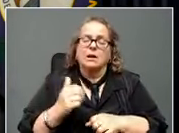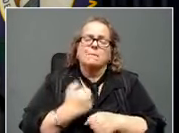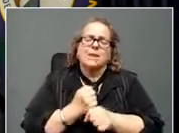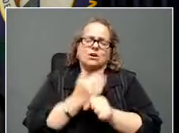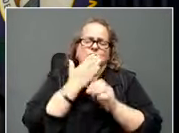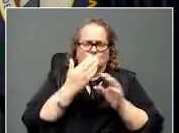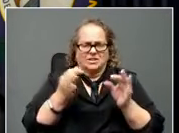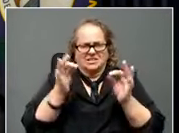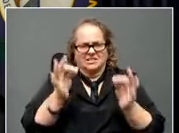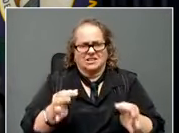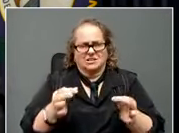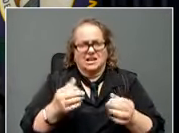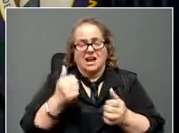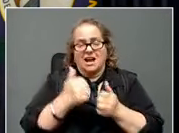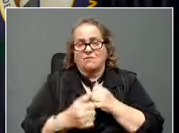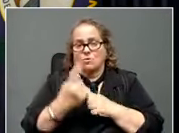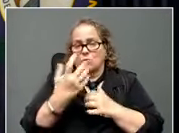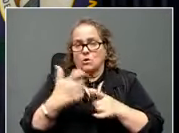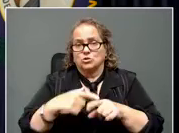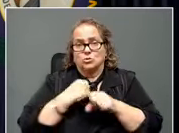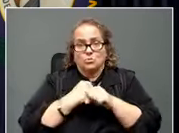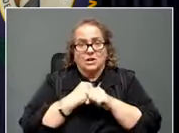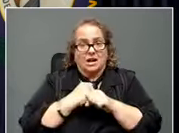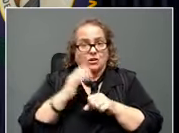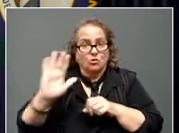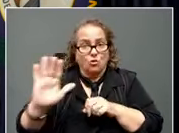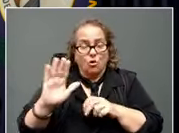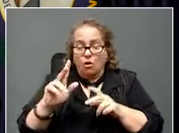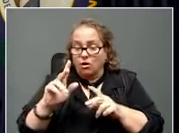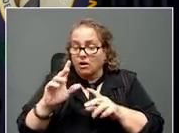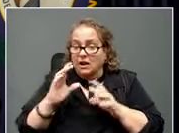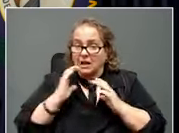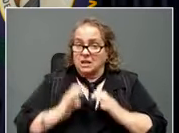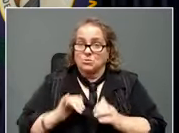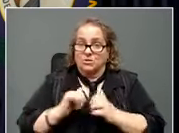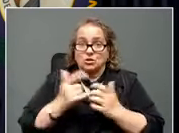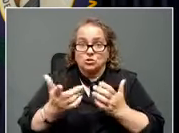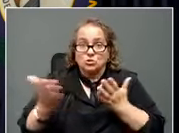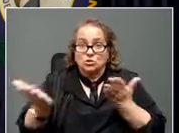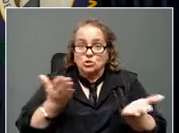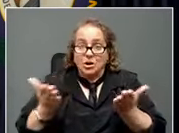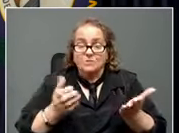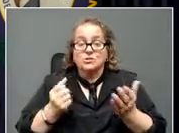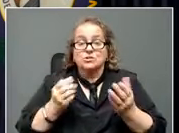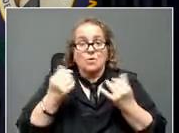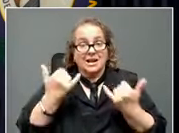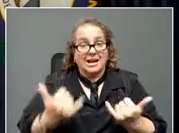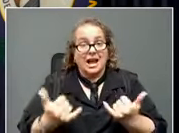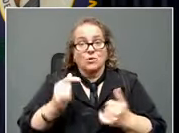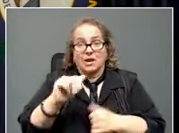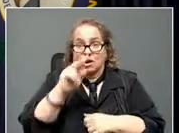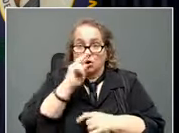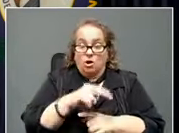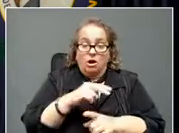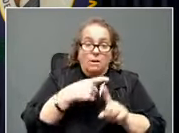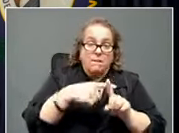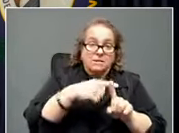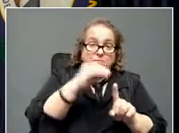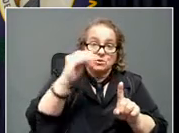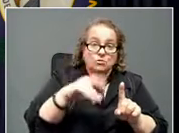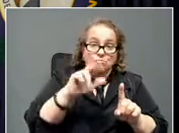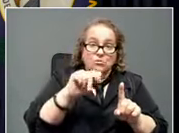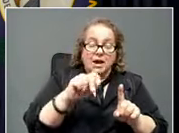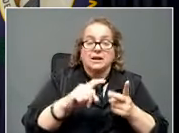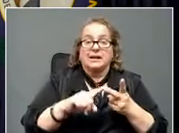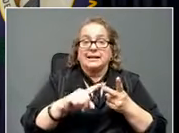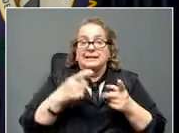everybody wants to protect their clientele, those that they serve. And now you can look at positivity rates. You can look at incident rates. You can look at